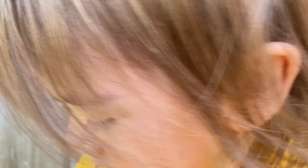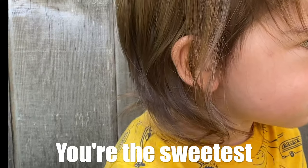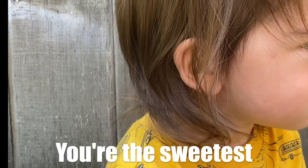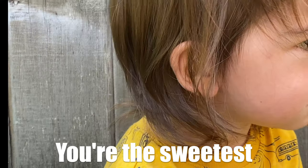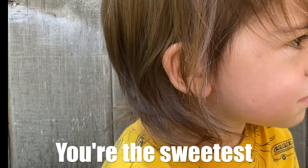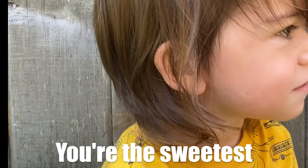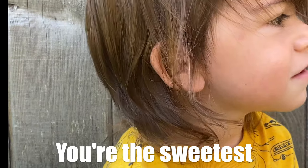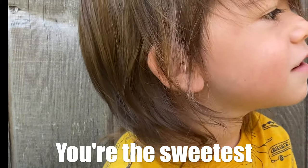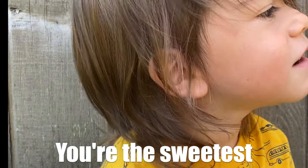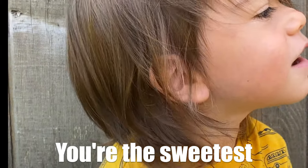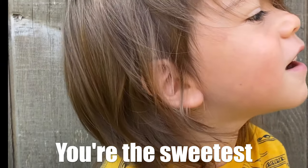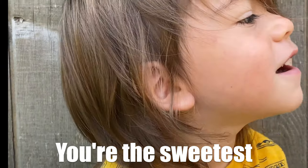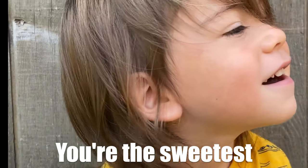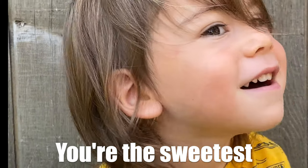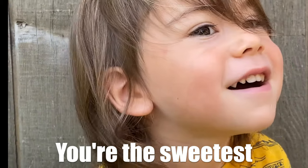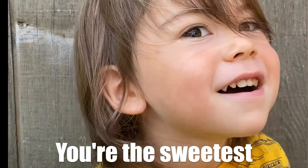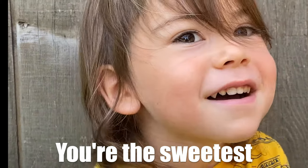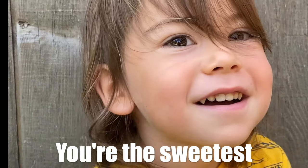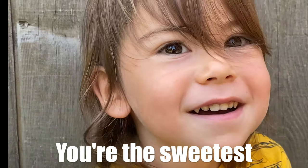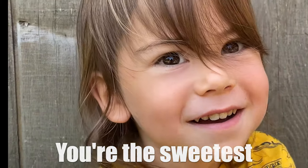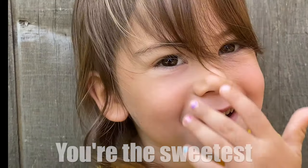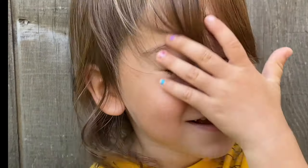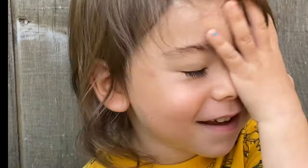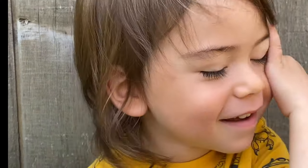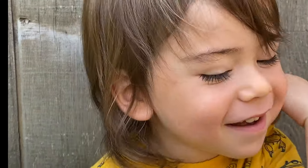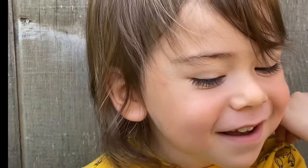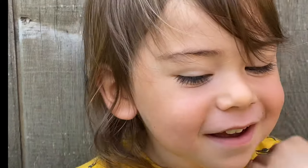Tlak aya nacht ik se nux.